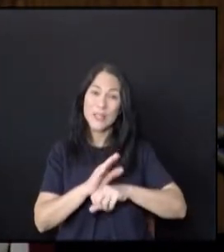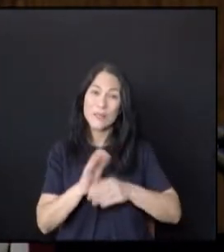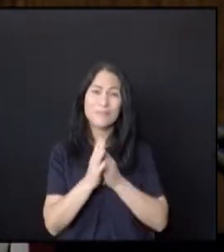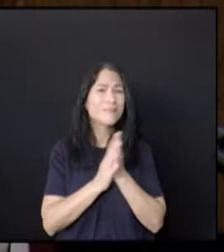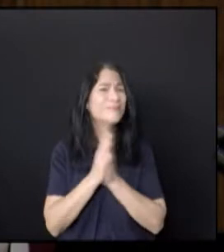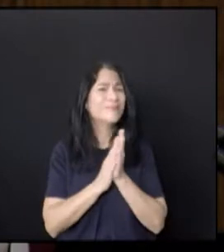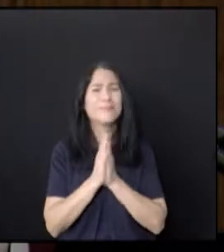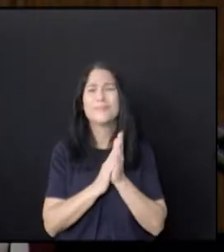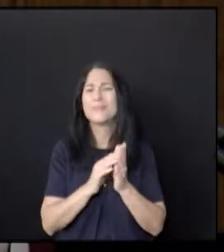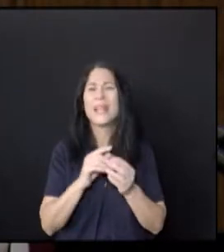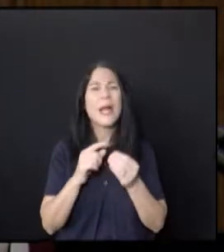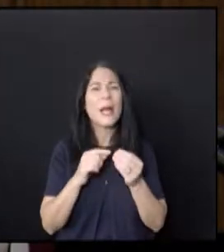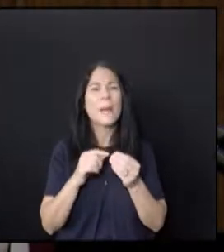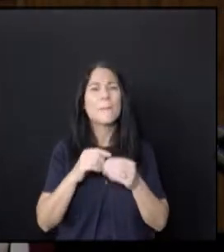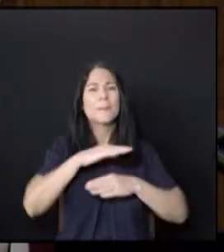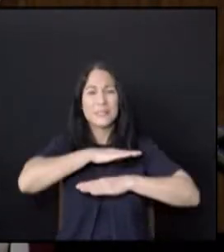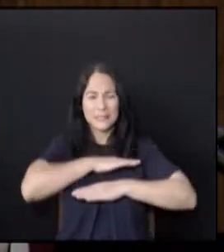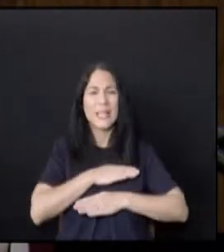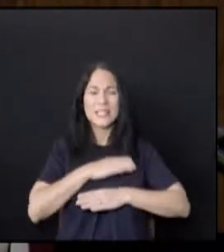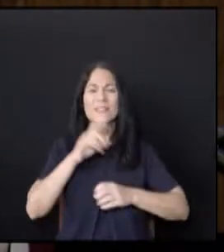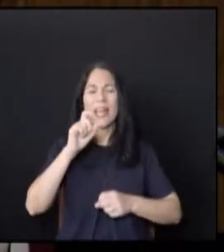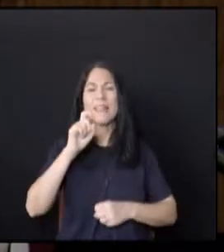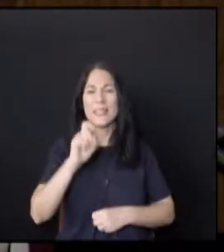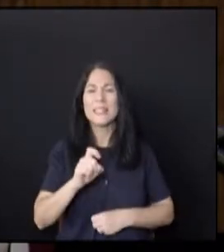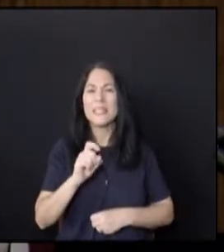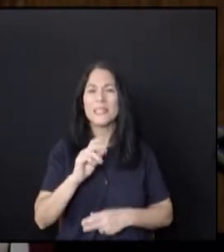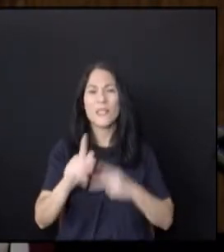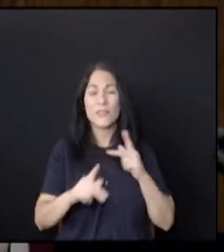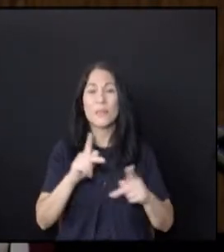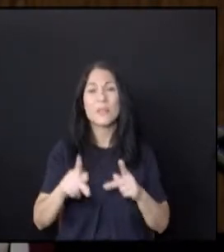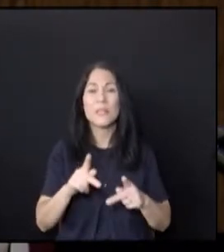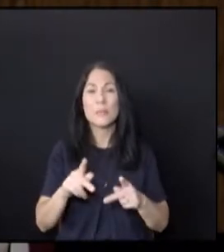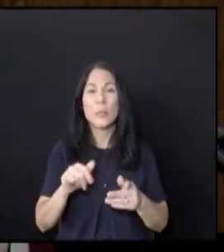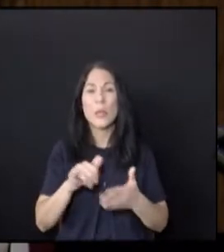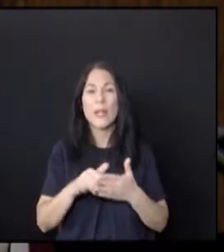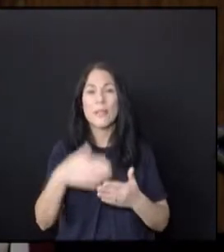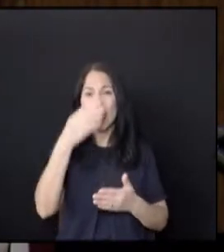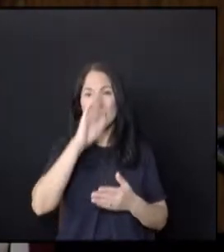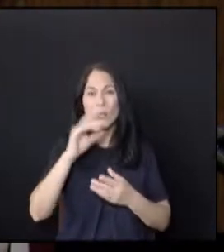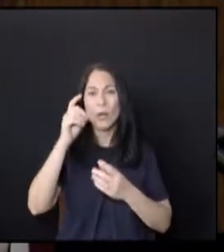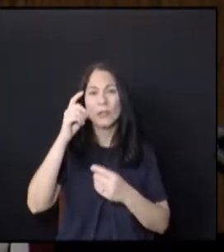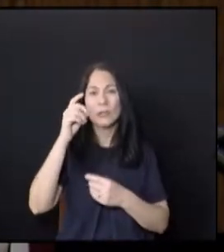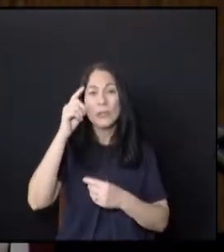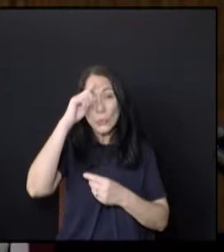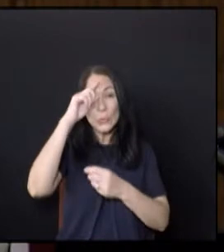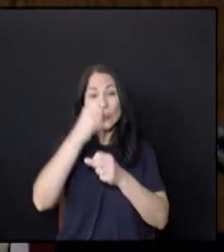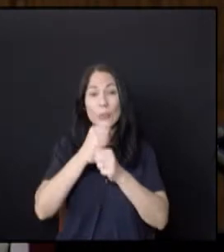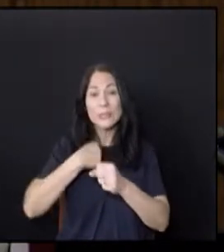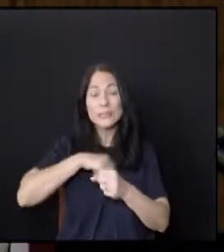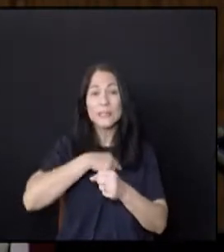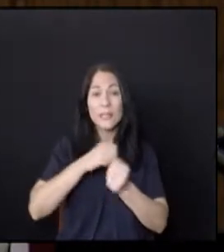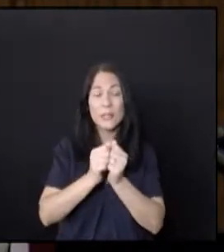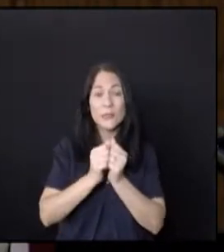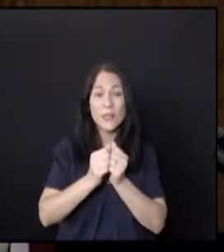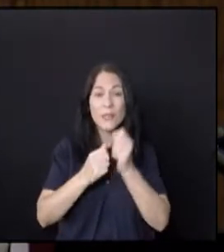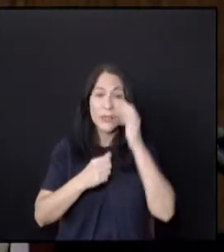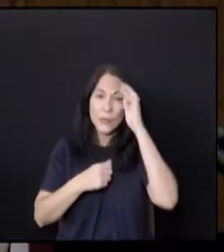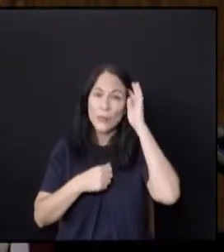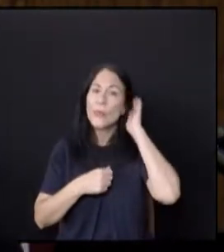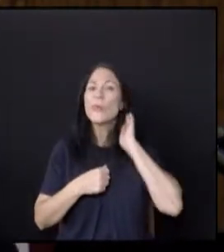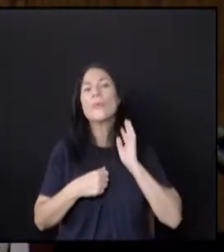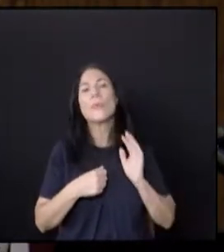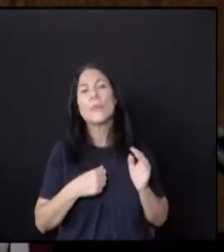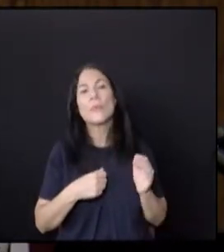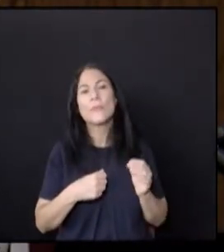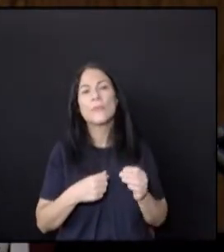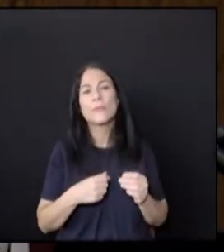the needs of those that God has entrusted to us. And so we thank you for giving, because it's allowing us to meet really practical, immediate